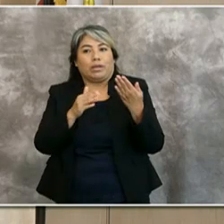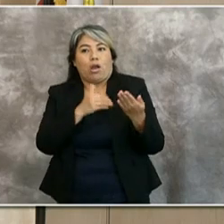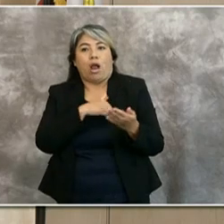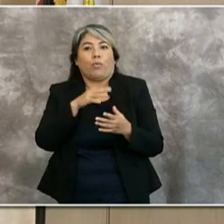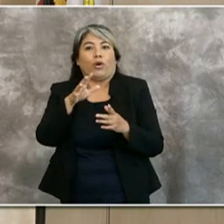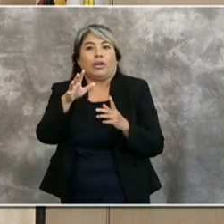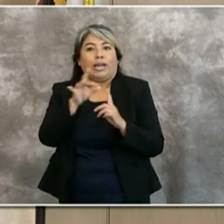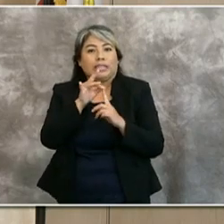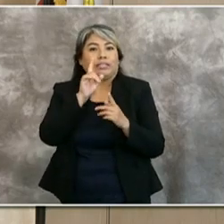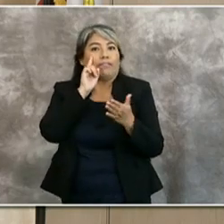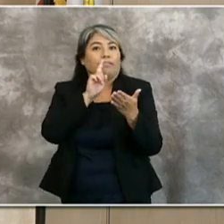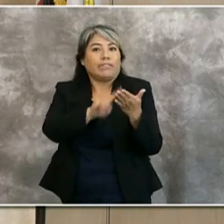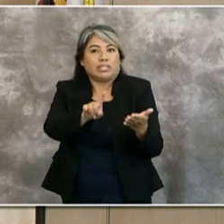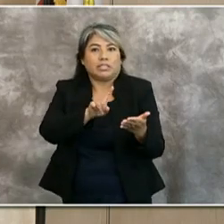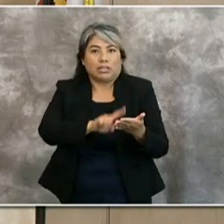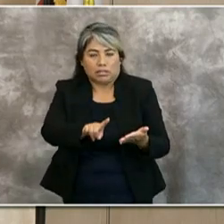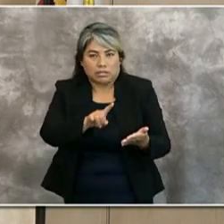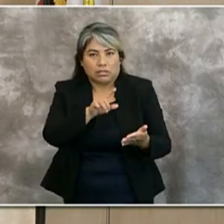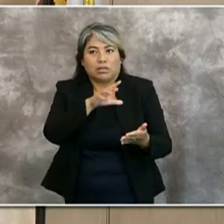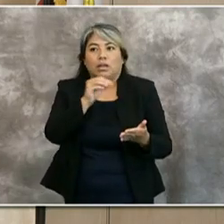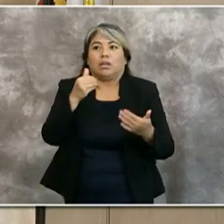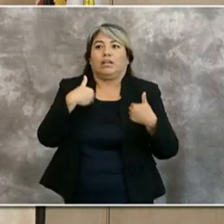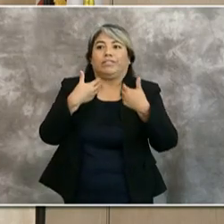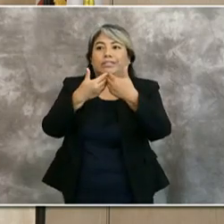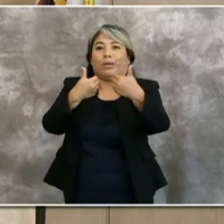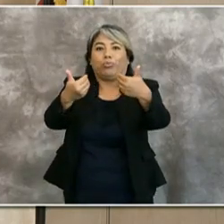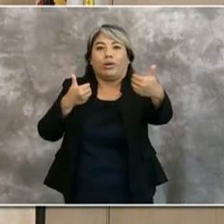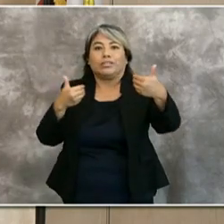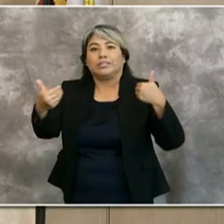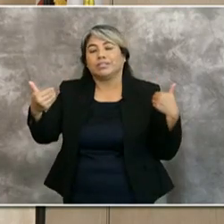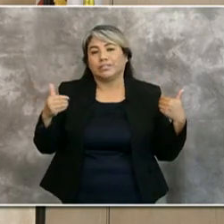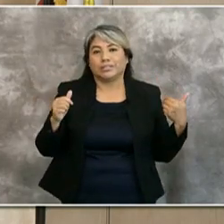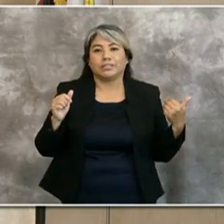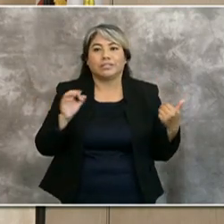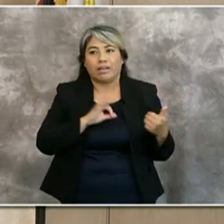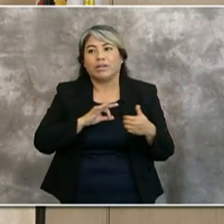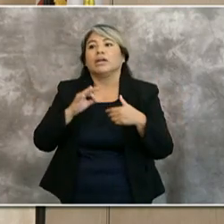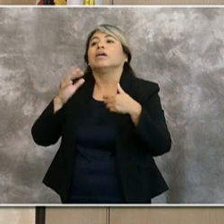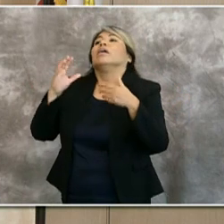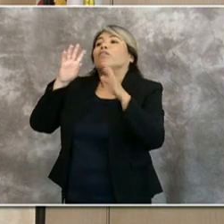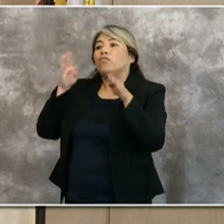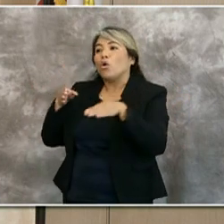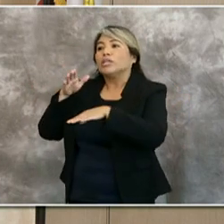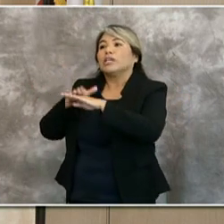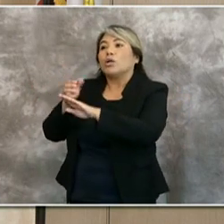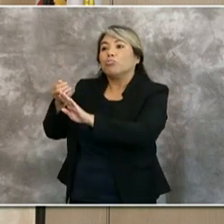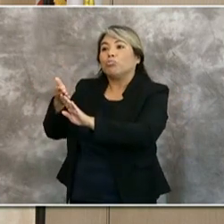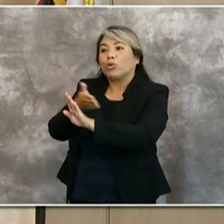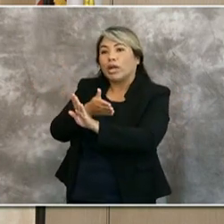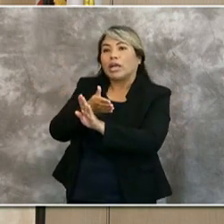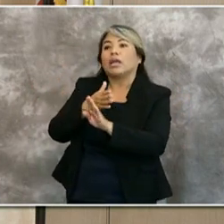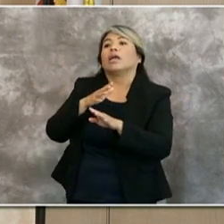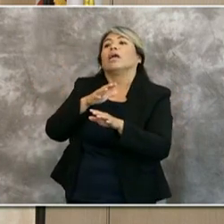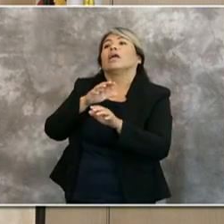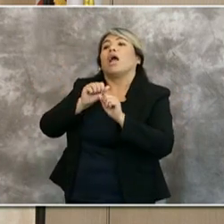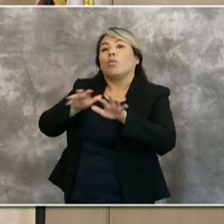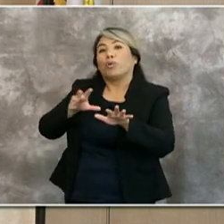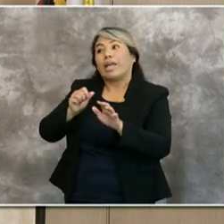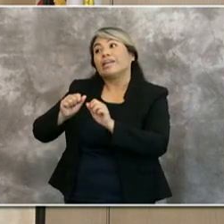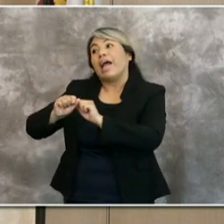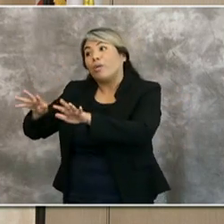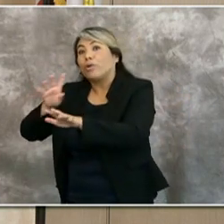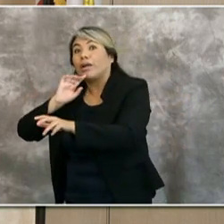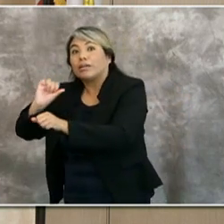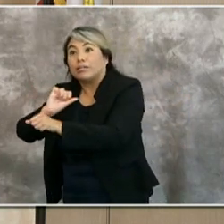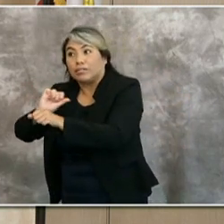case investigations and have separate staff to now focus on the pre-outbreak and outbreak work that's